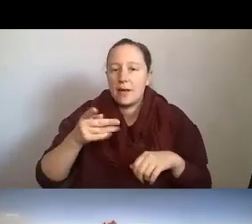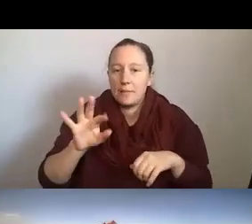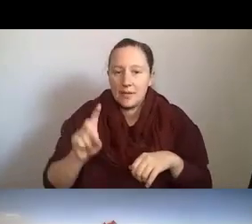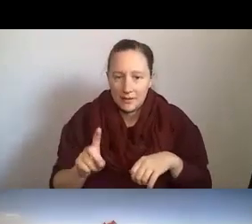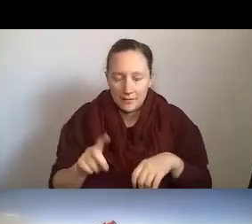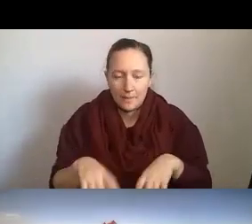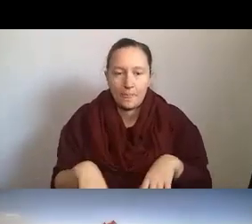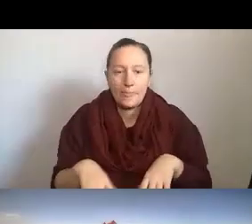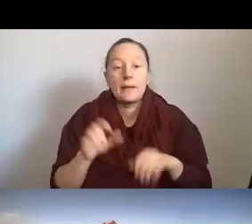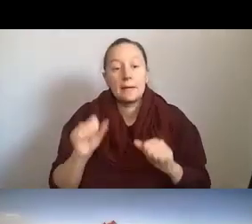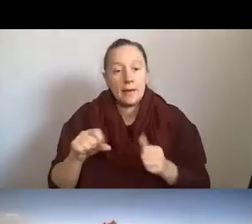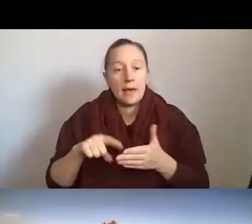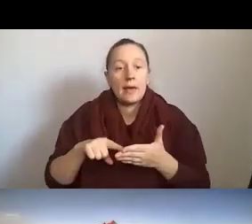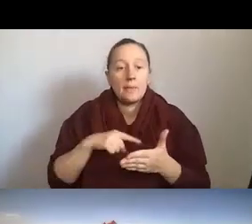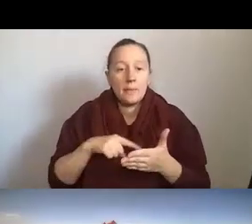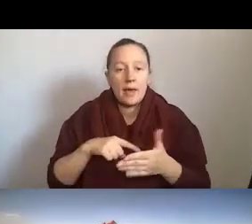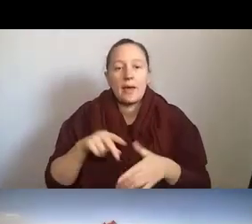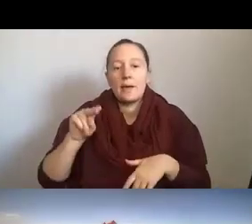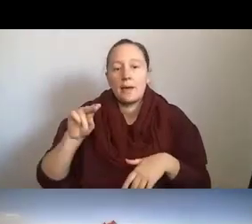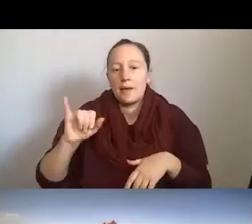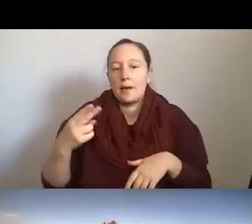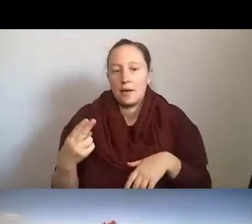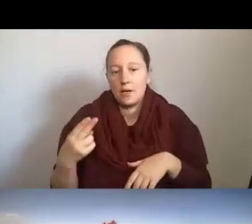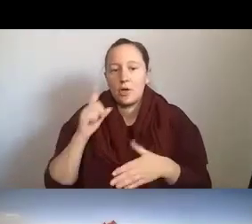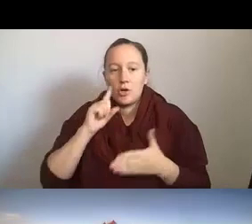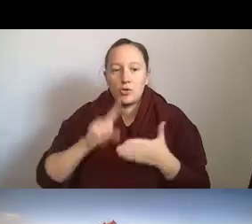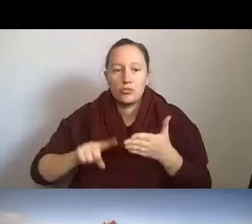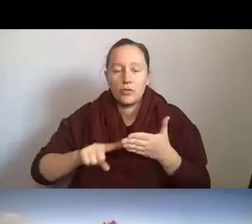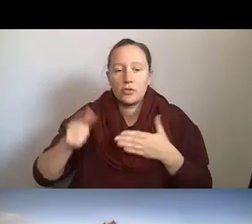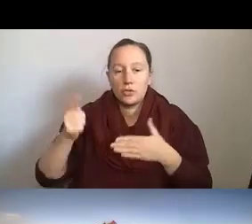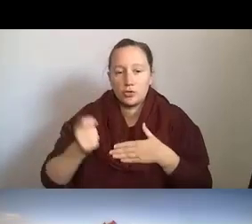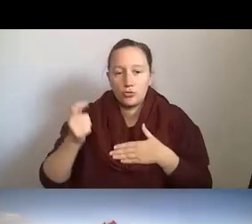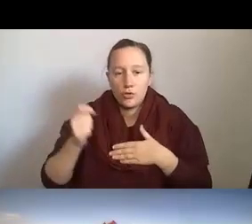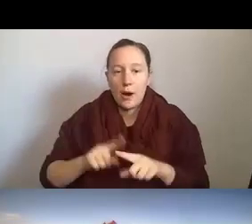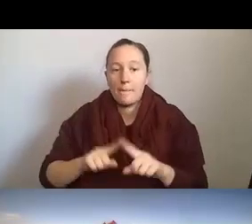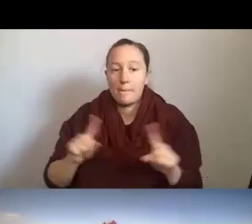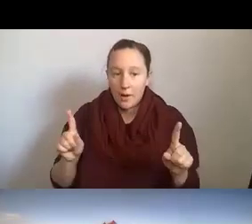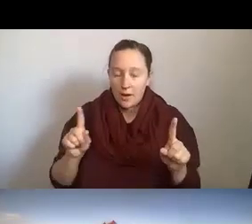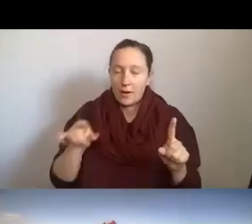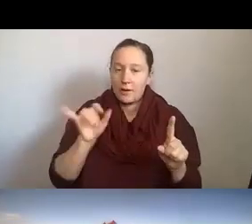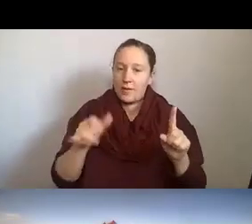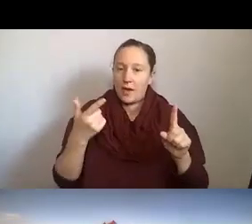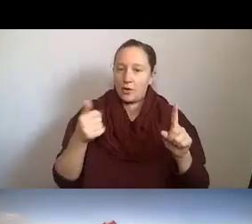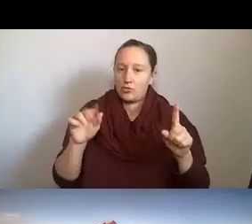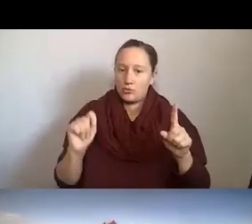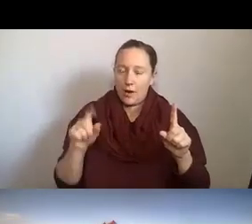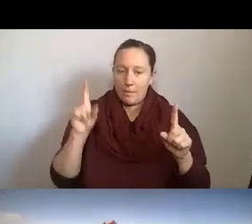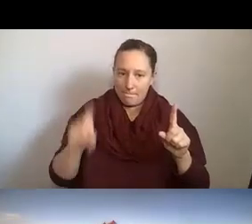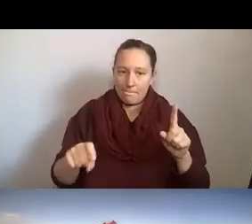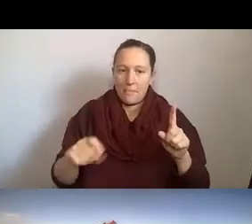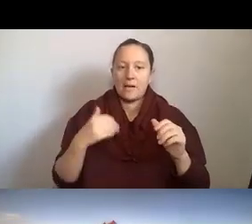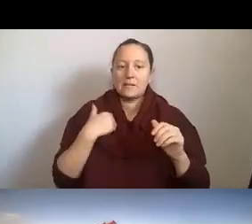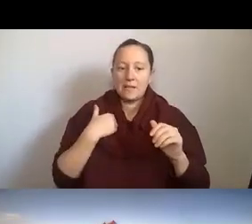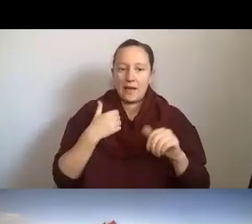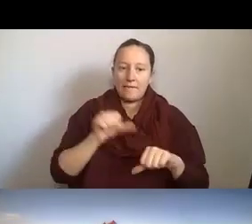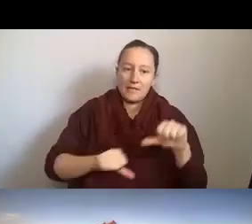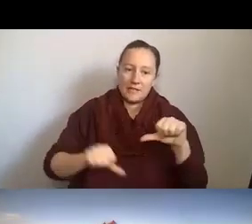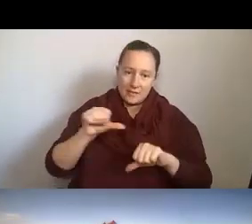the NRSA training grant or fellowship to be prolonged. Next.